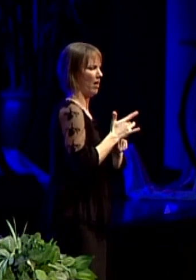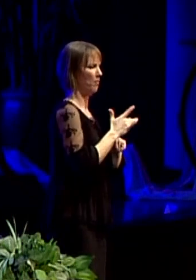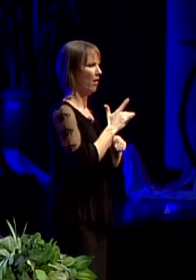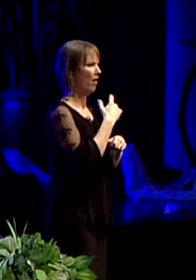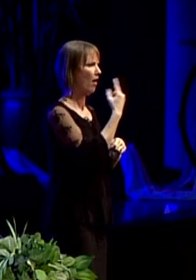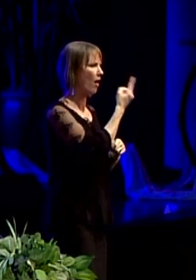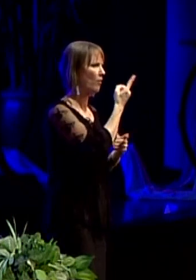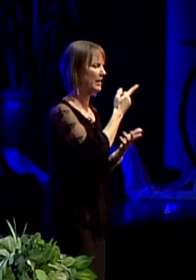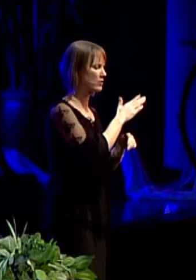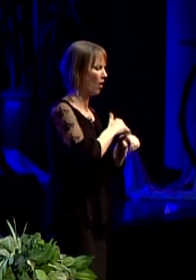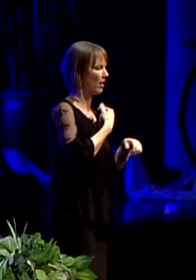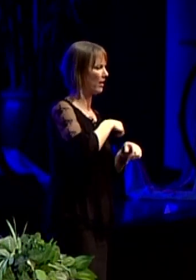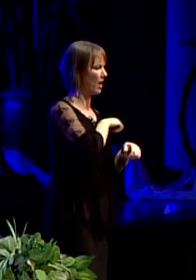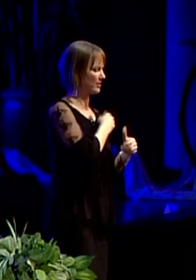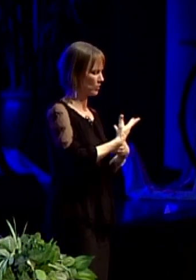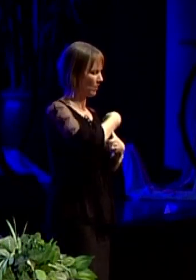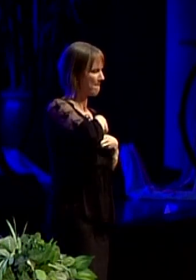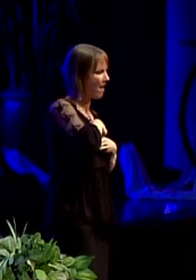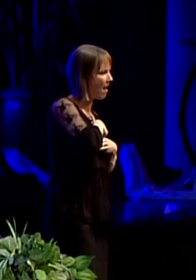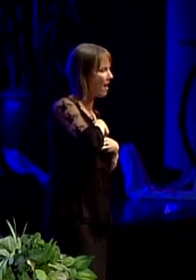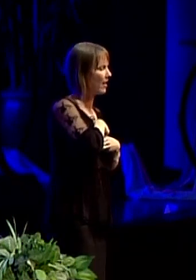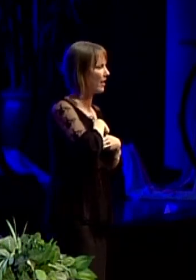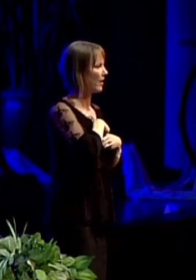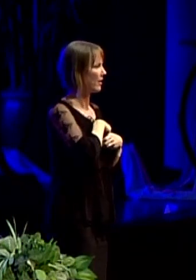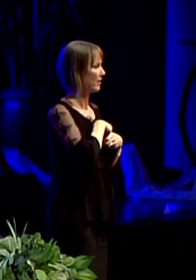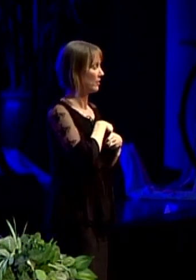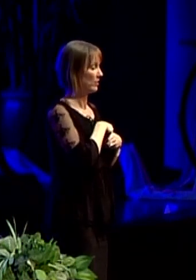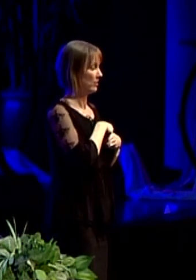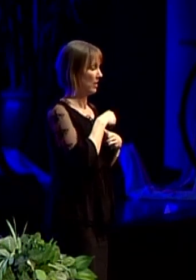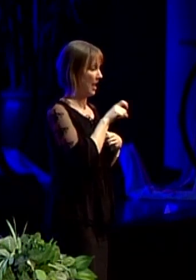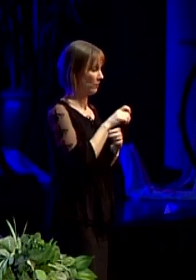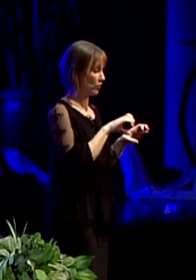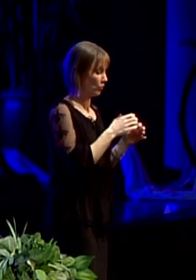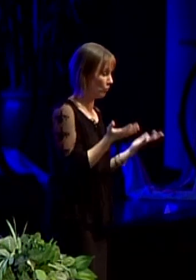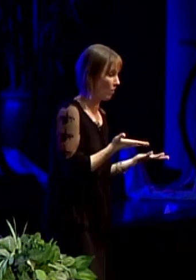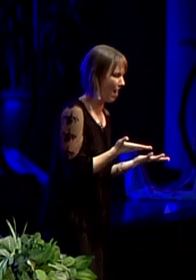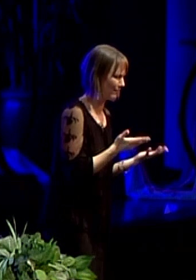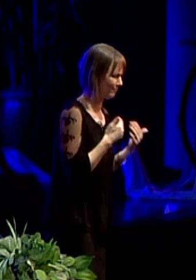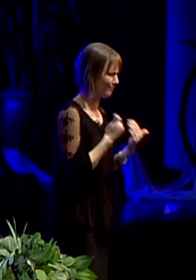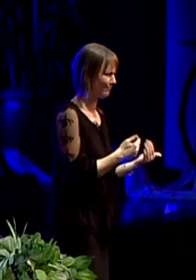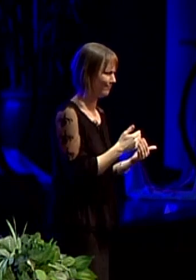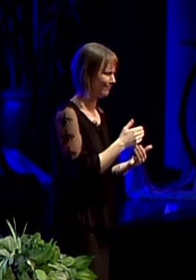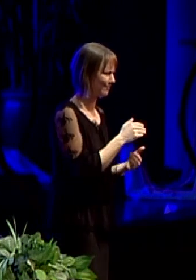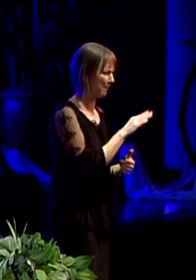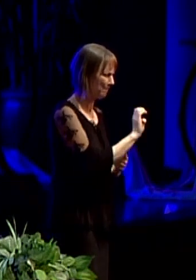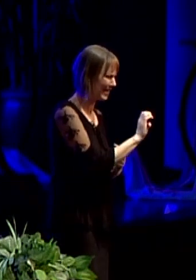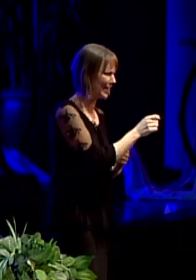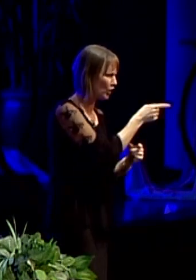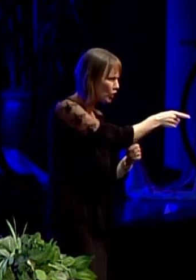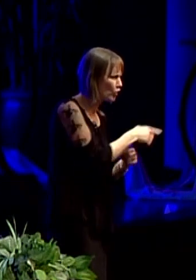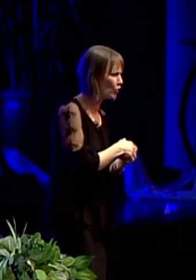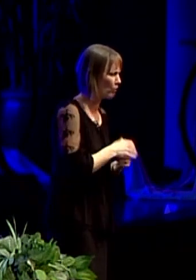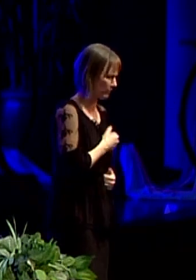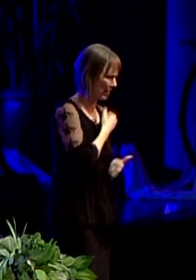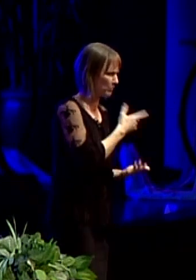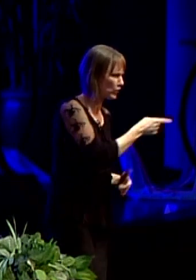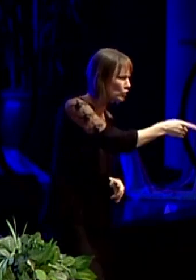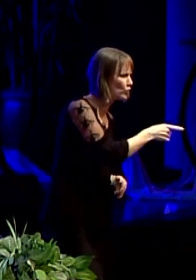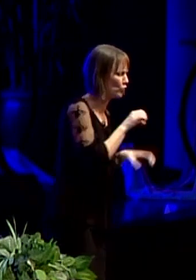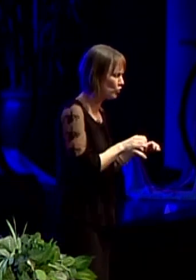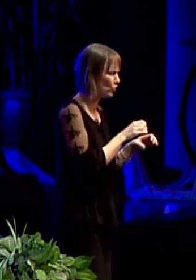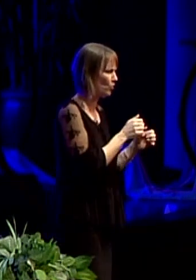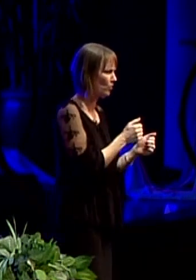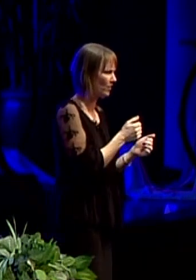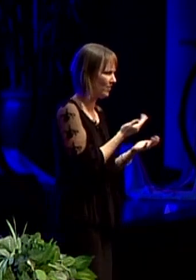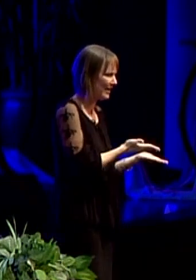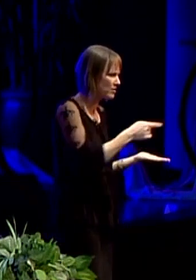to embody and to step into it. And all you have to do is be you. All you have to do is to do what you love.